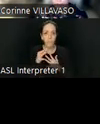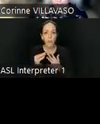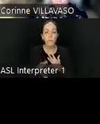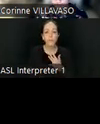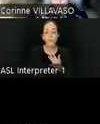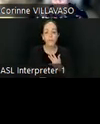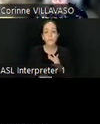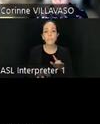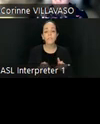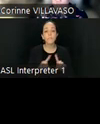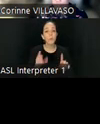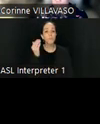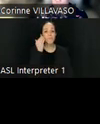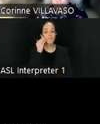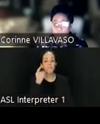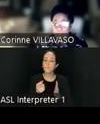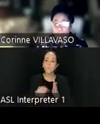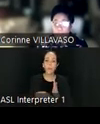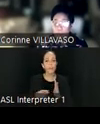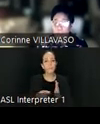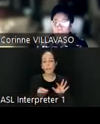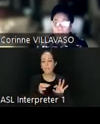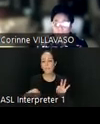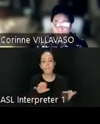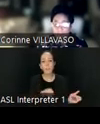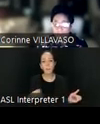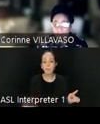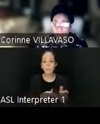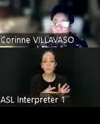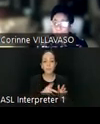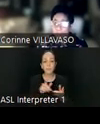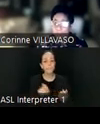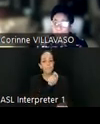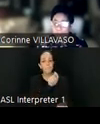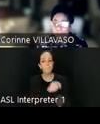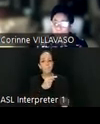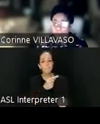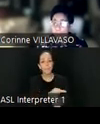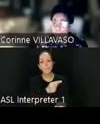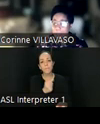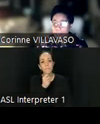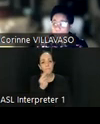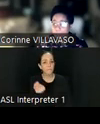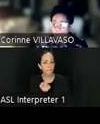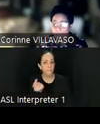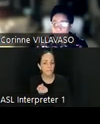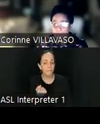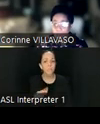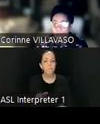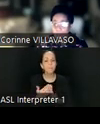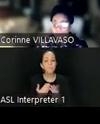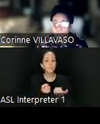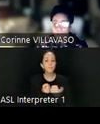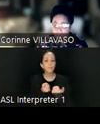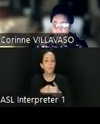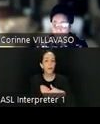is an automatic captioning service and it is not always accurate. The city supports access to meetings of